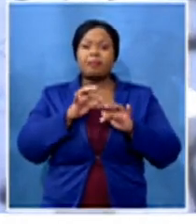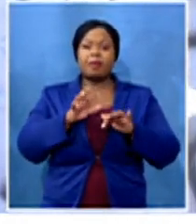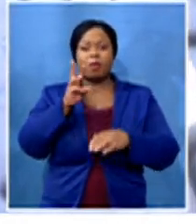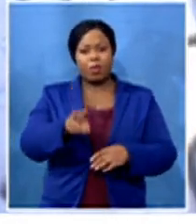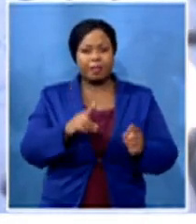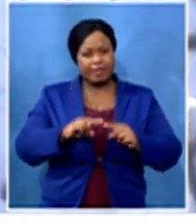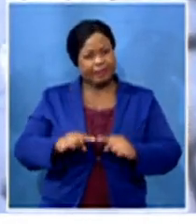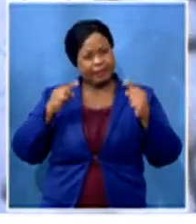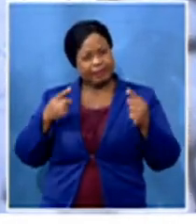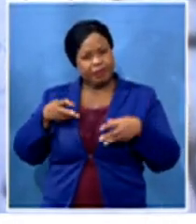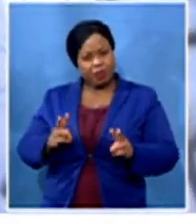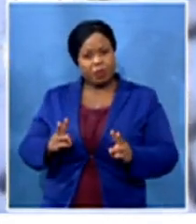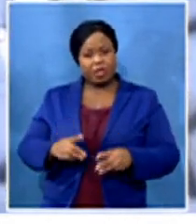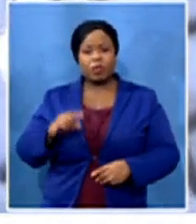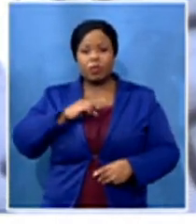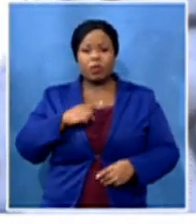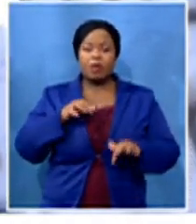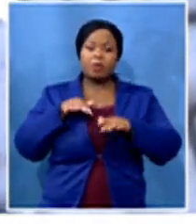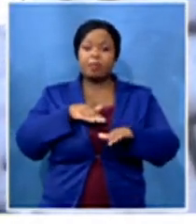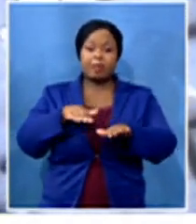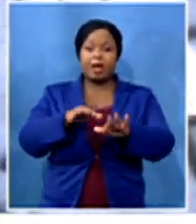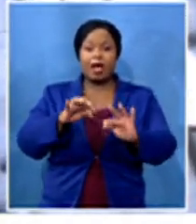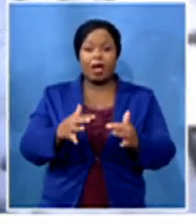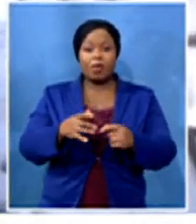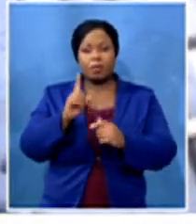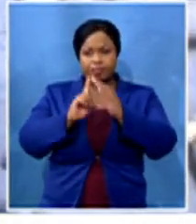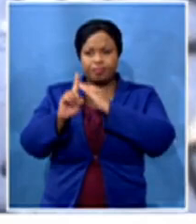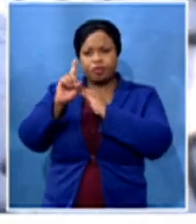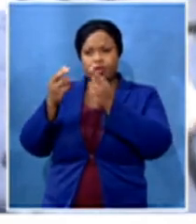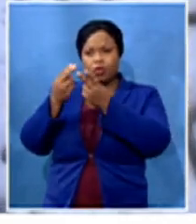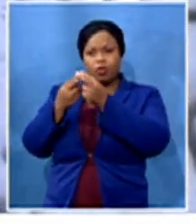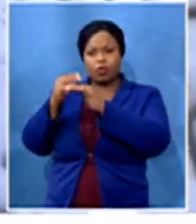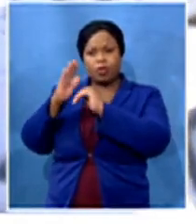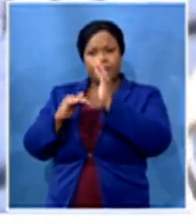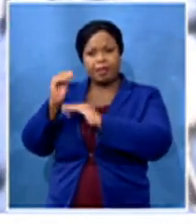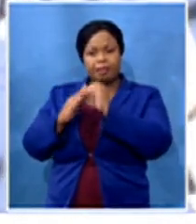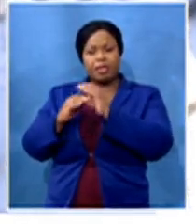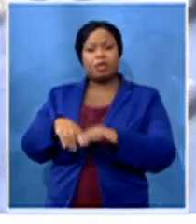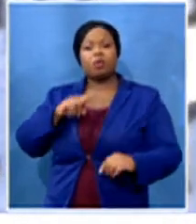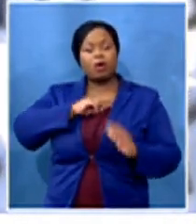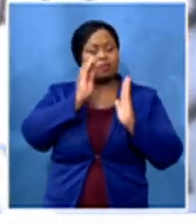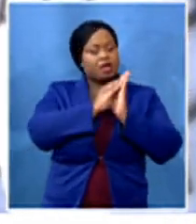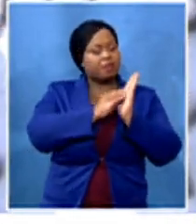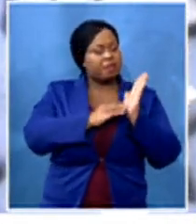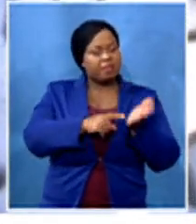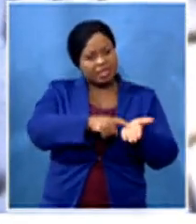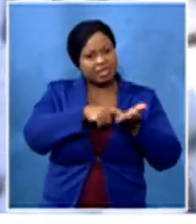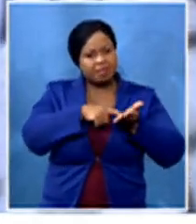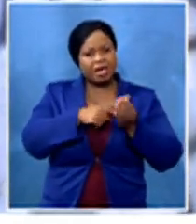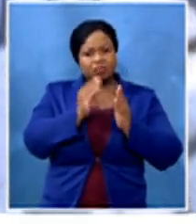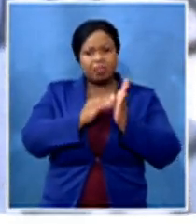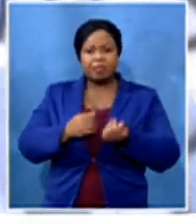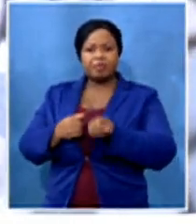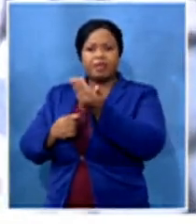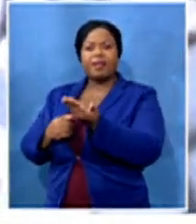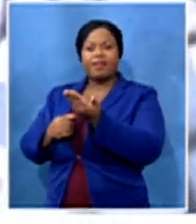different kind of march. They're going to be marching all the way to the union buildings to hand over a list of demands where they're going to